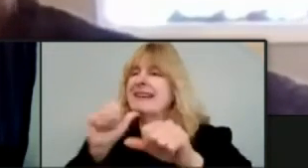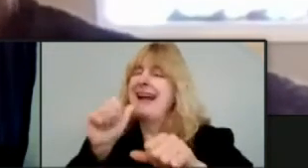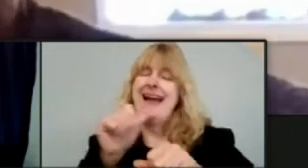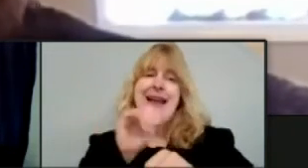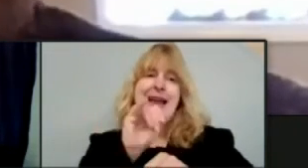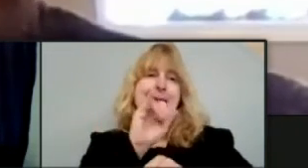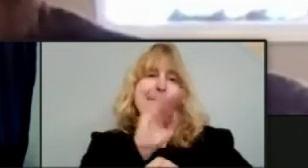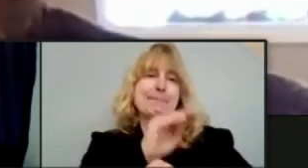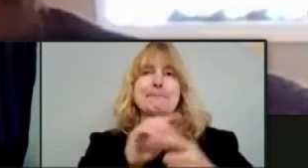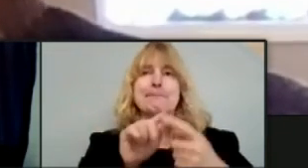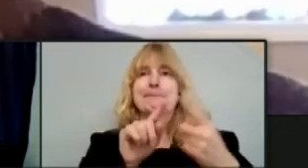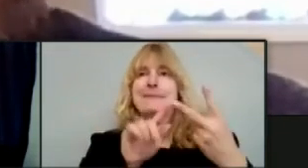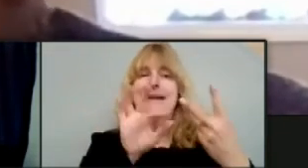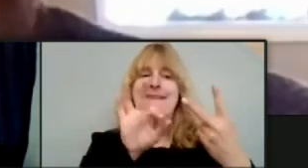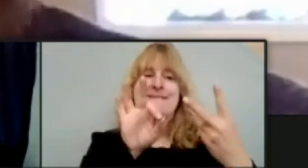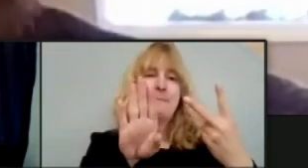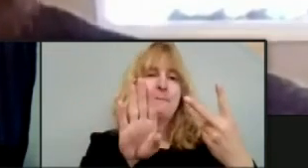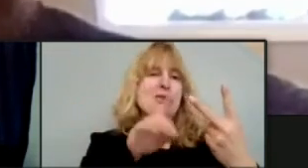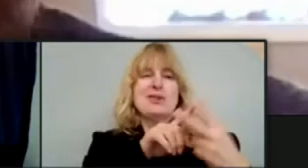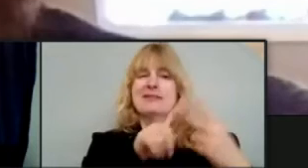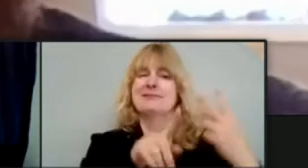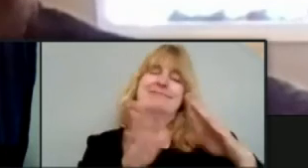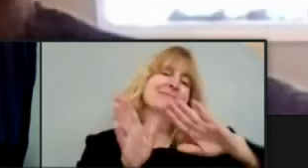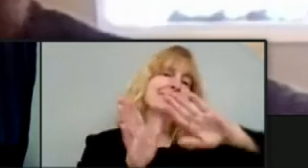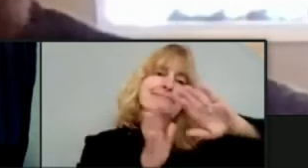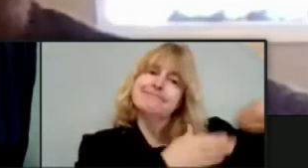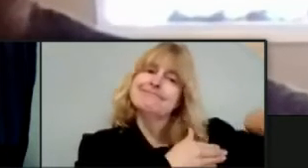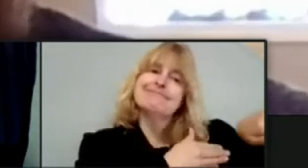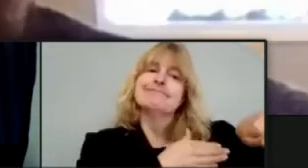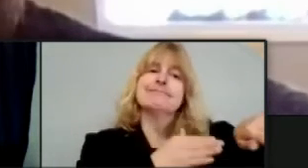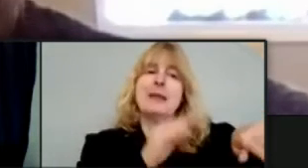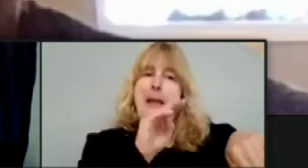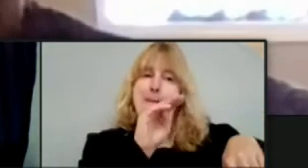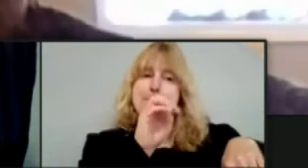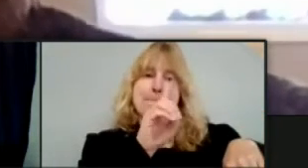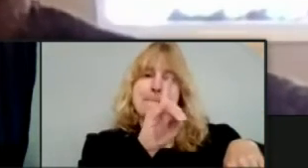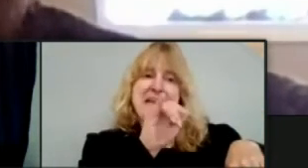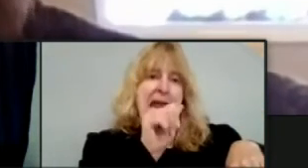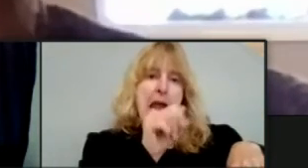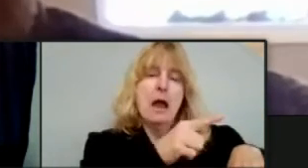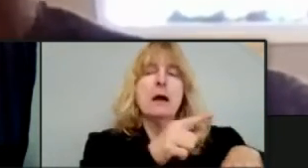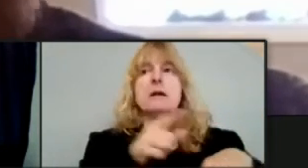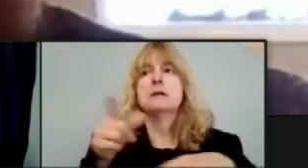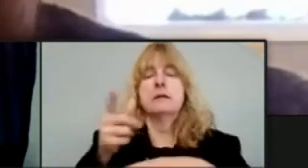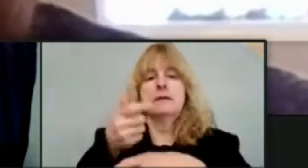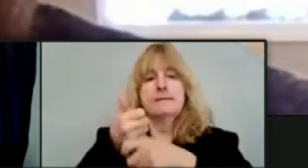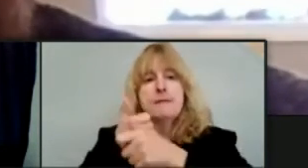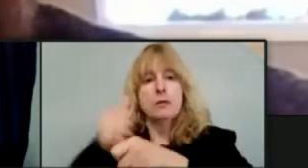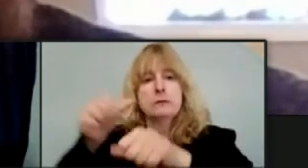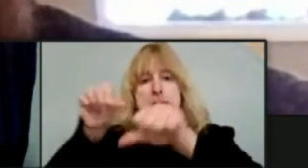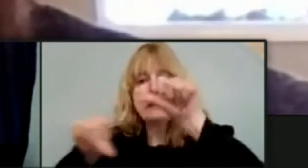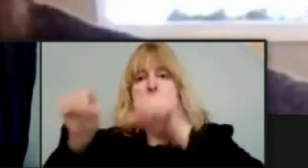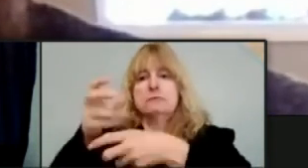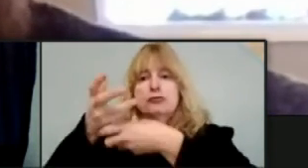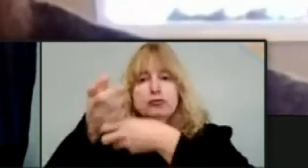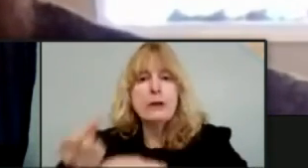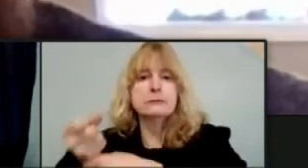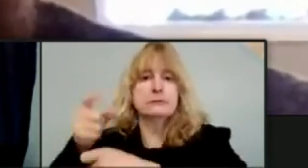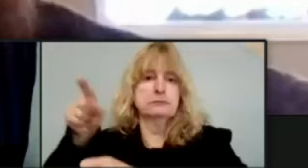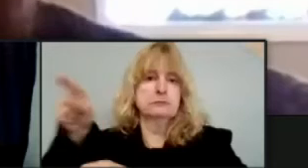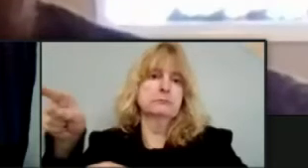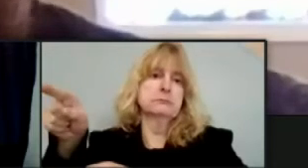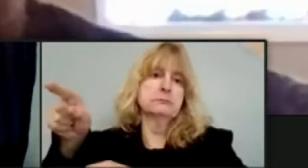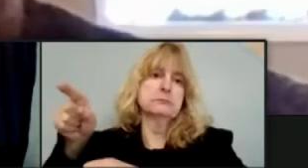Facebook post. That go to trusted science-based sites. We have a really good site up